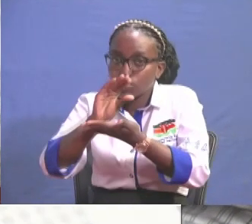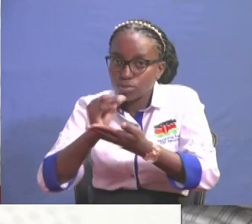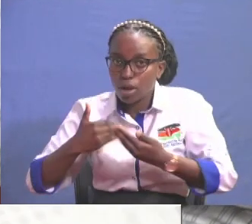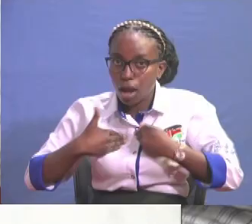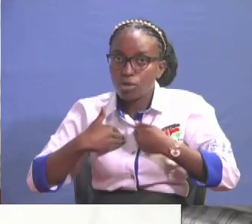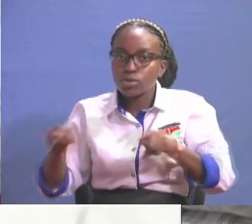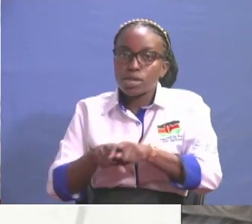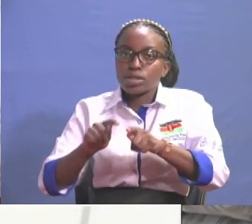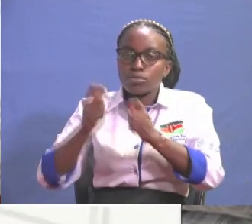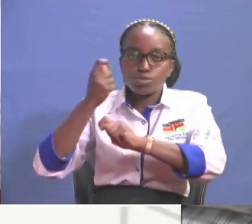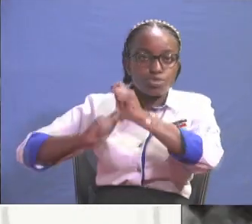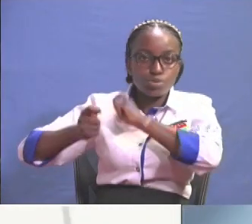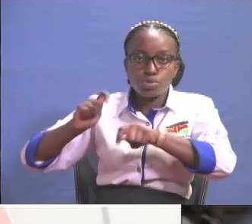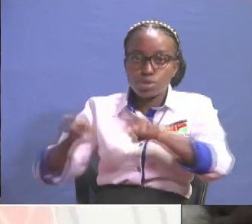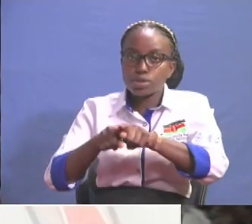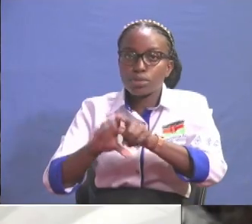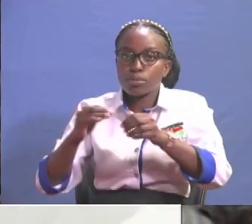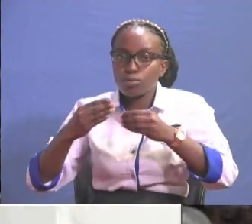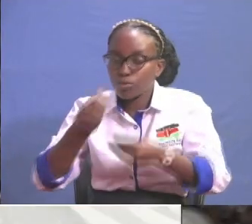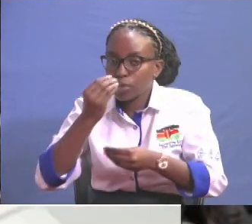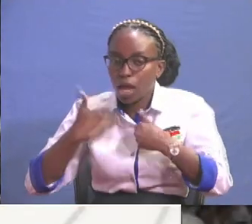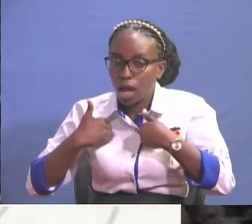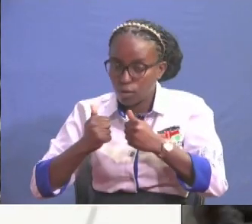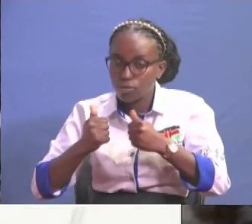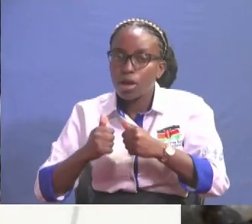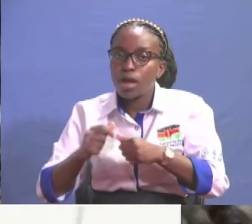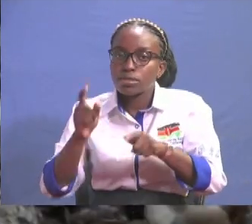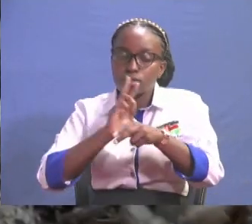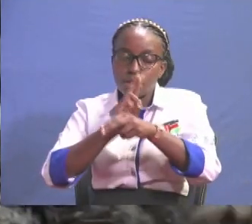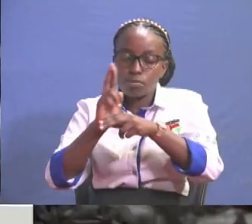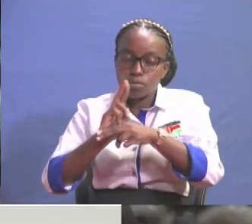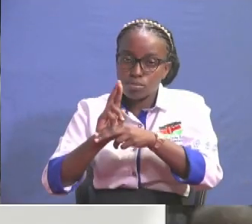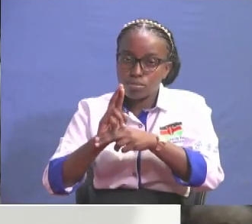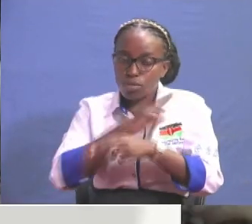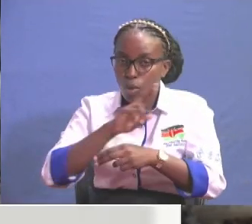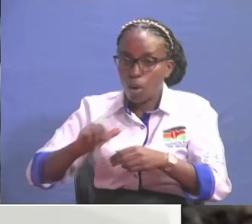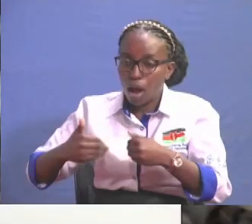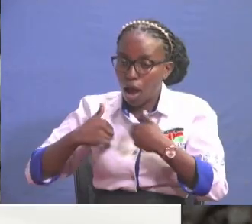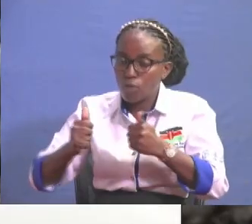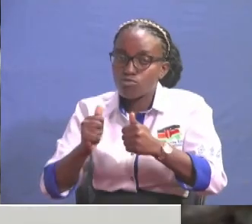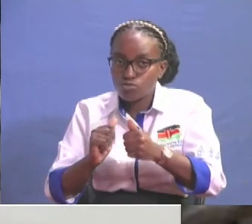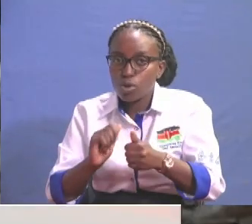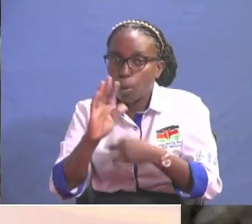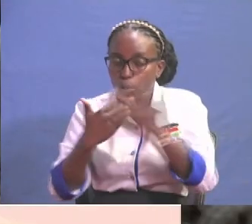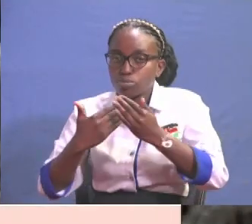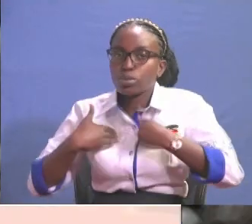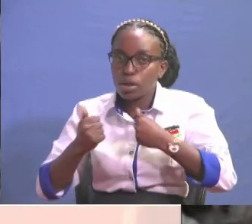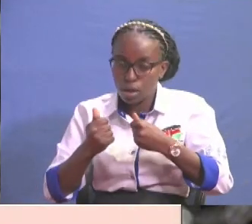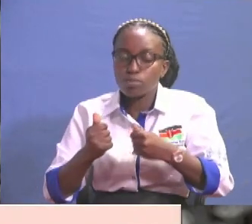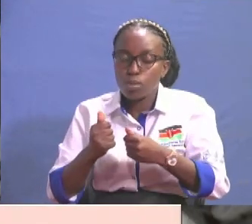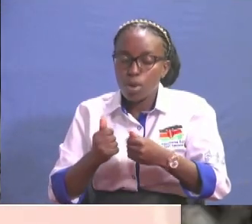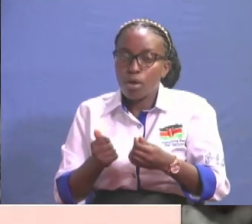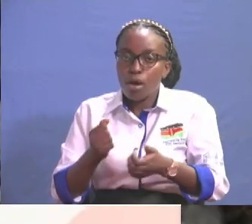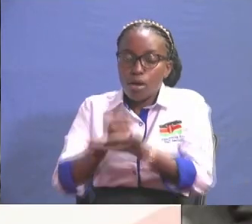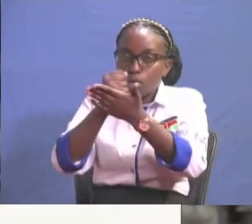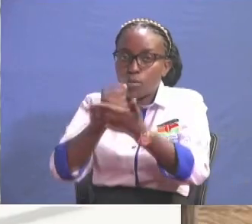feed ingredients, BSF larvae require minimal resources and thrive on waste products, which help reduce greenhouse